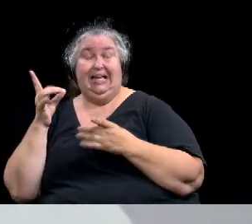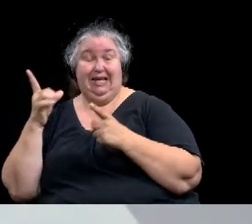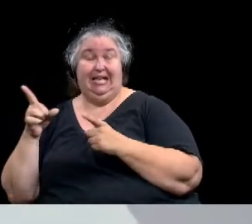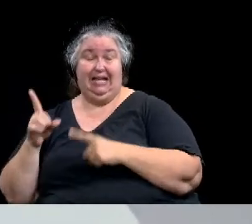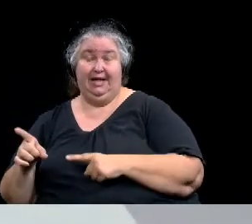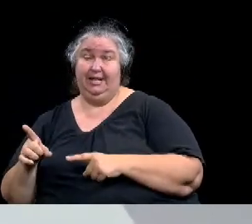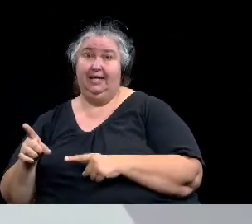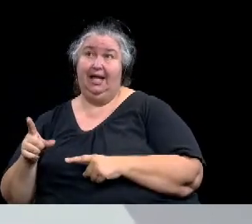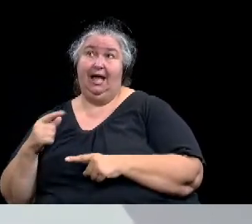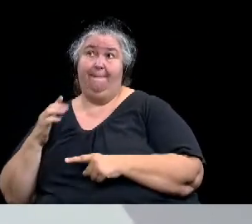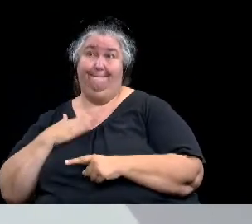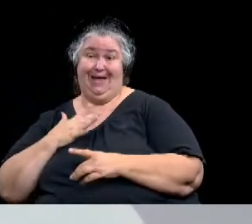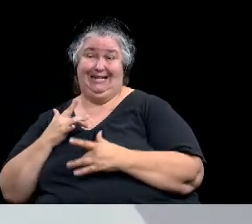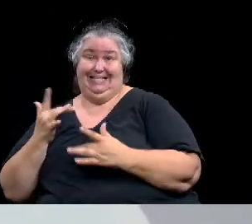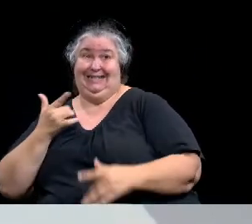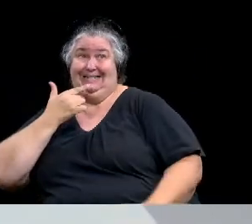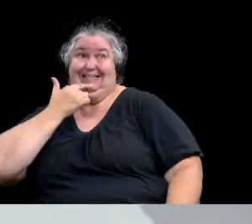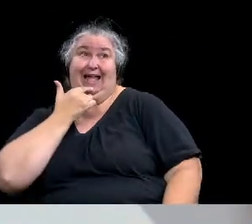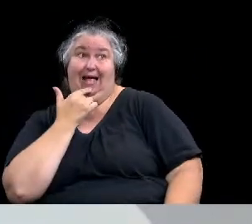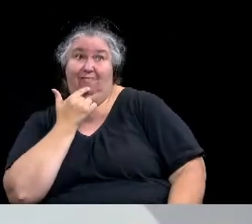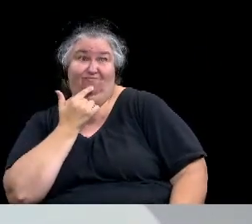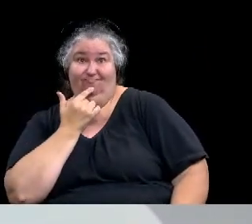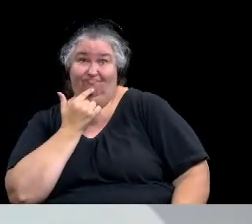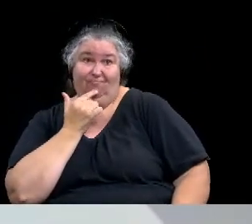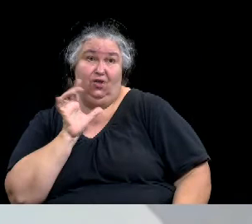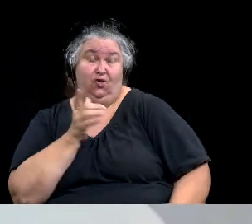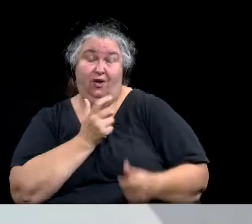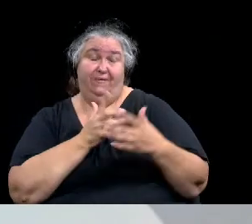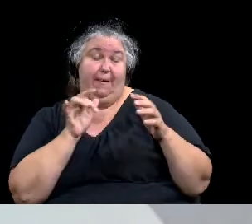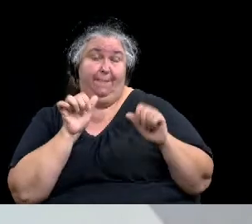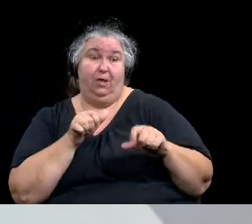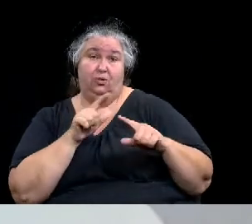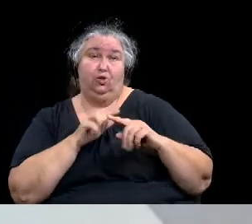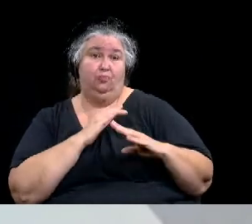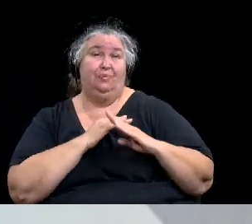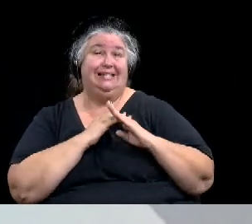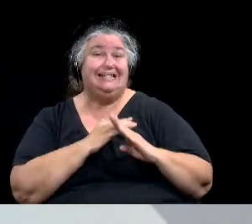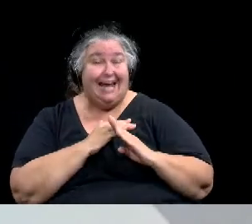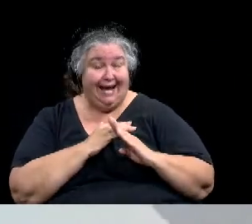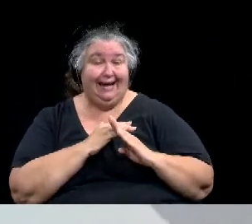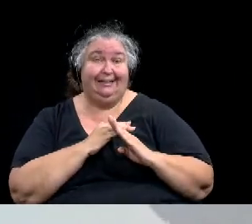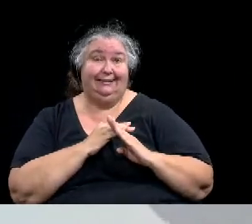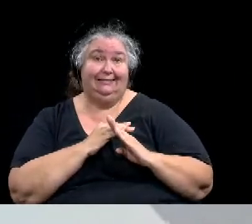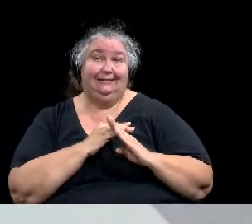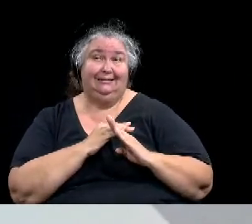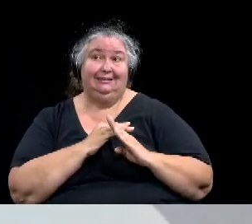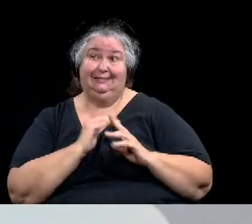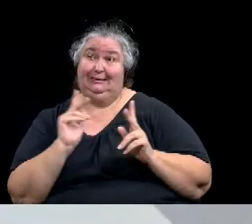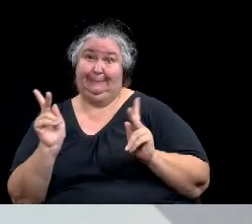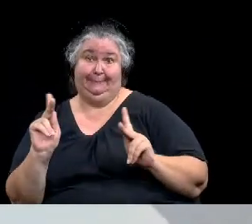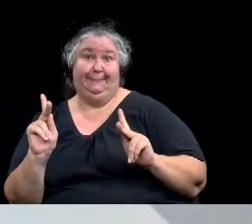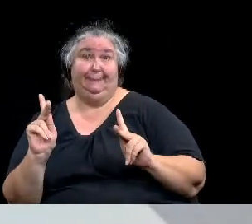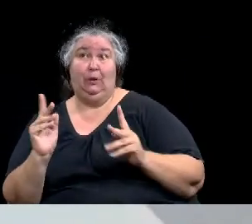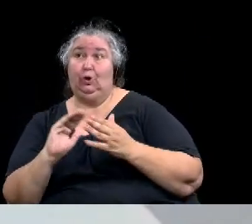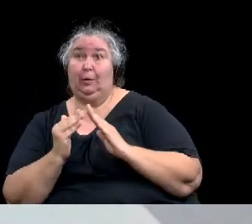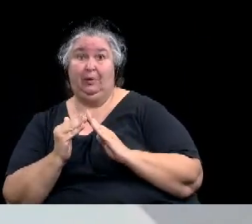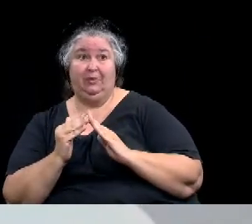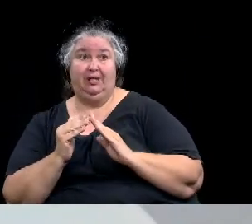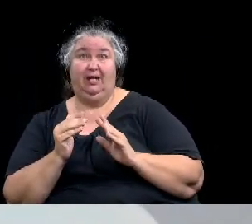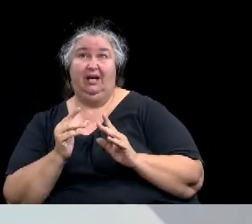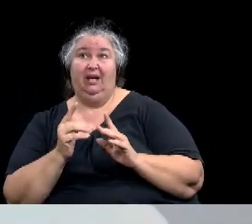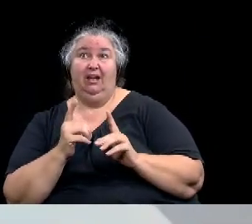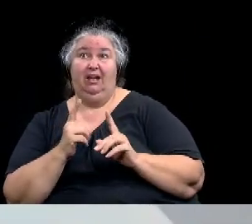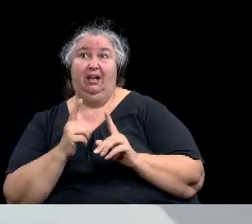be a tendency to say, let's do everything possible to protect our community from unnecessary